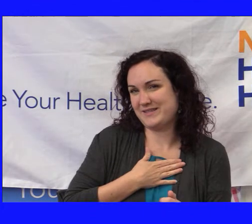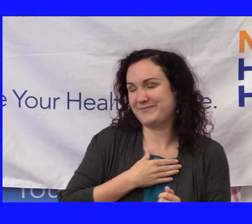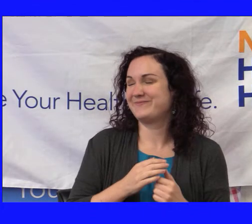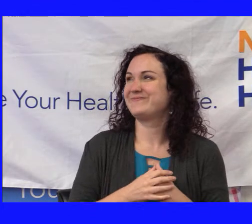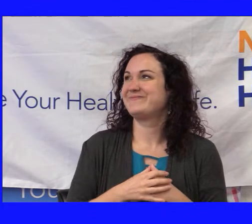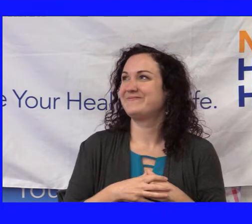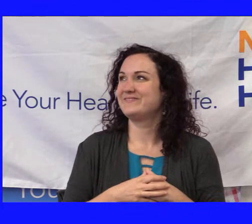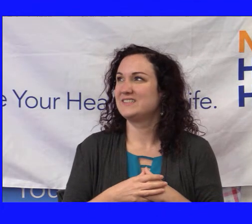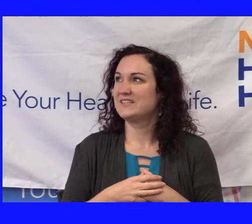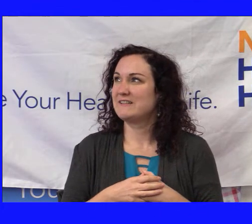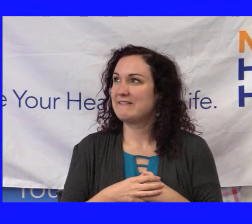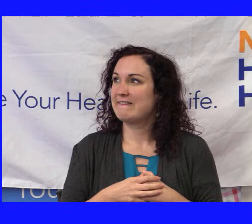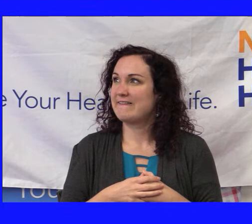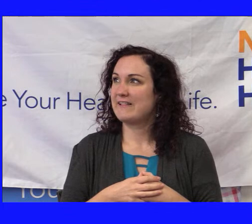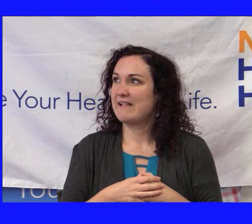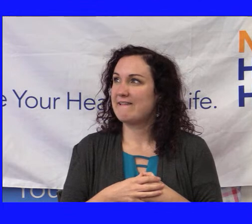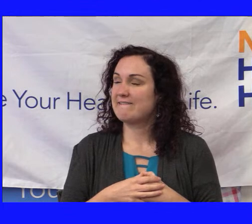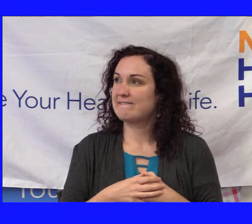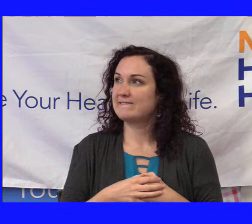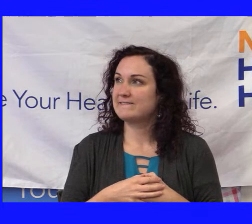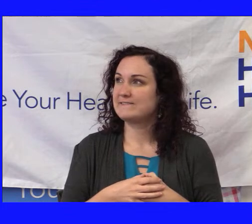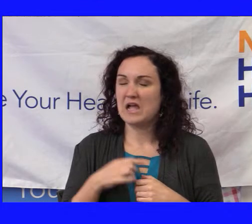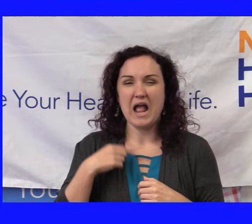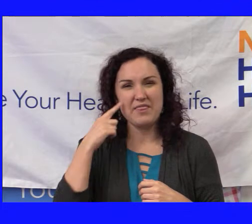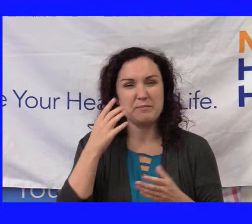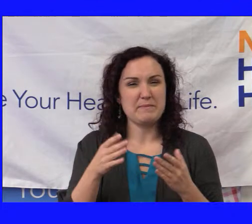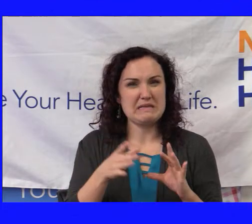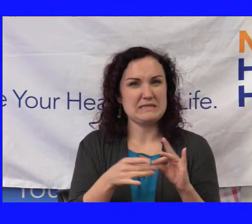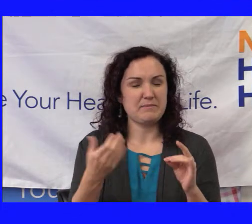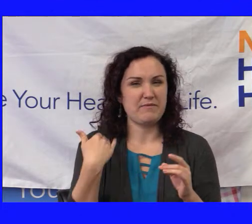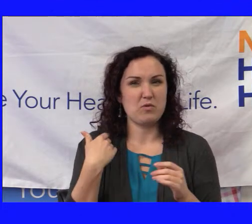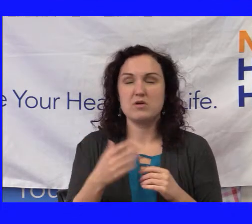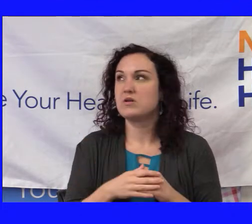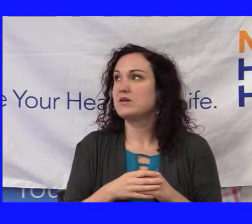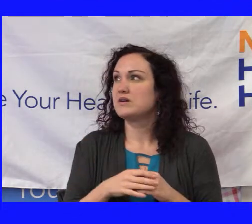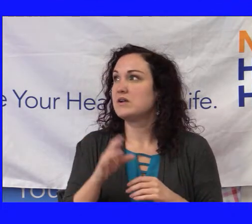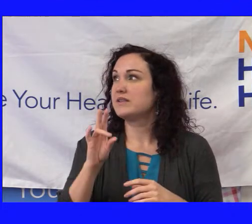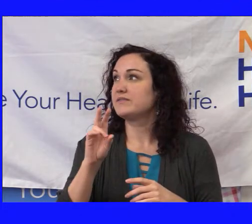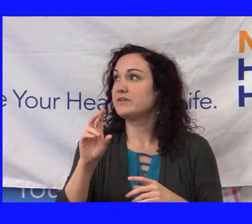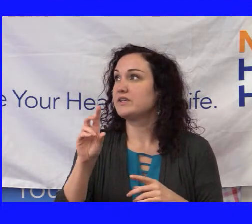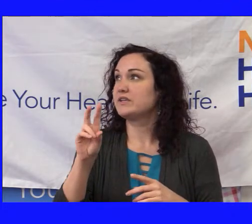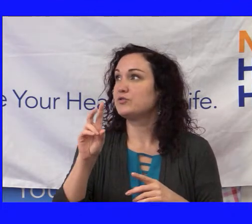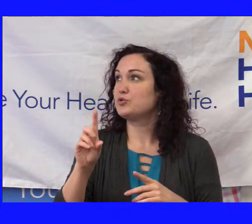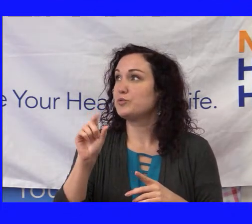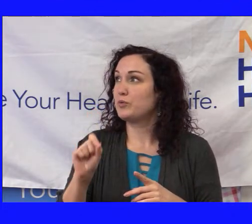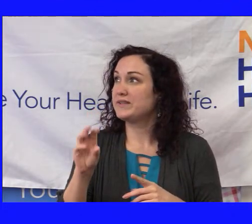just want to, and I think you might have said this, so the 72.6 is